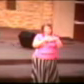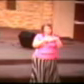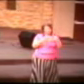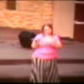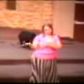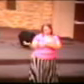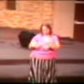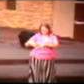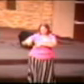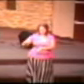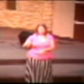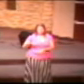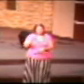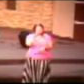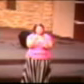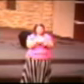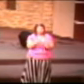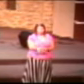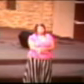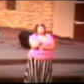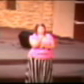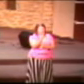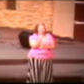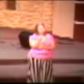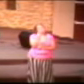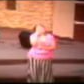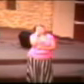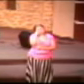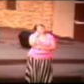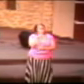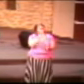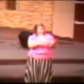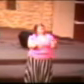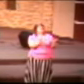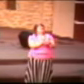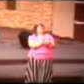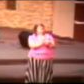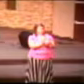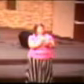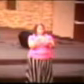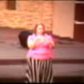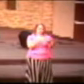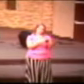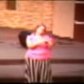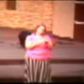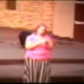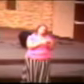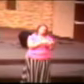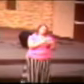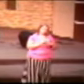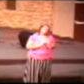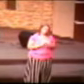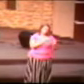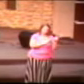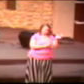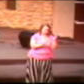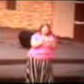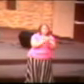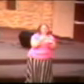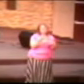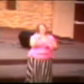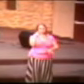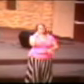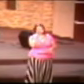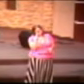out? There's three chairs that I think are significant as we talk about this story of Jesus. And we